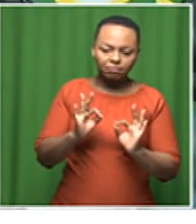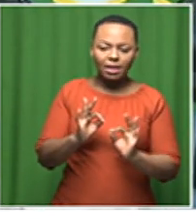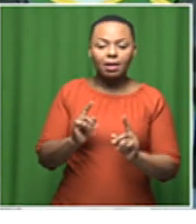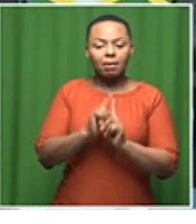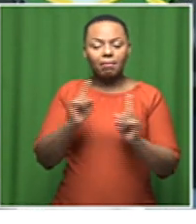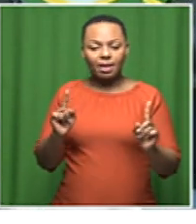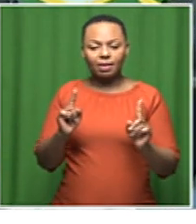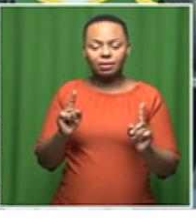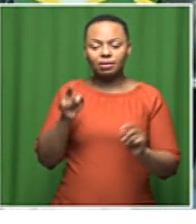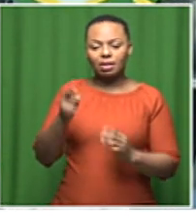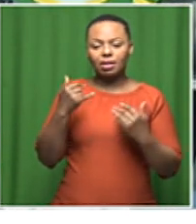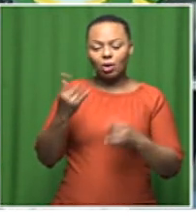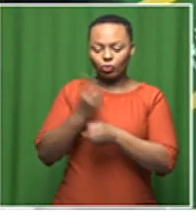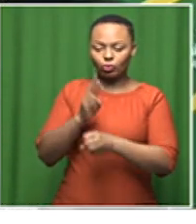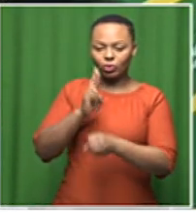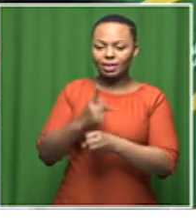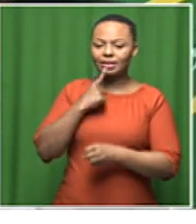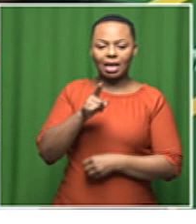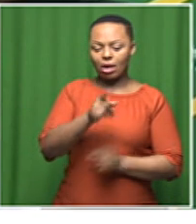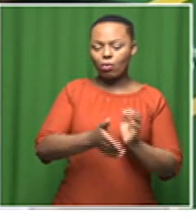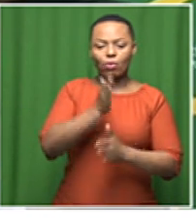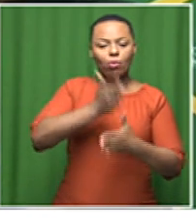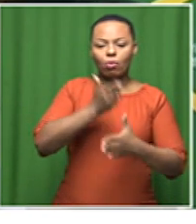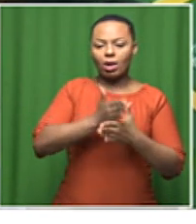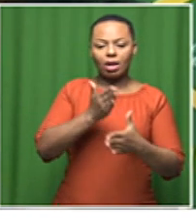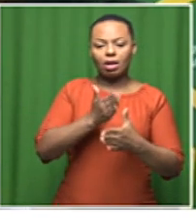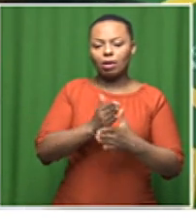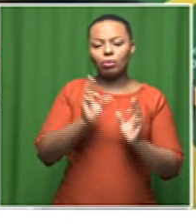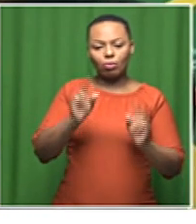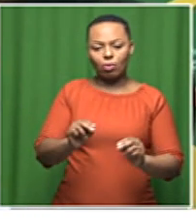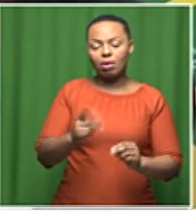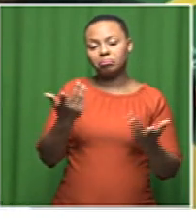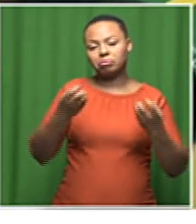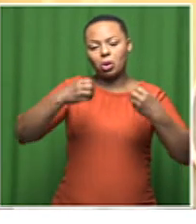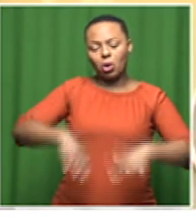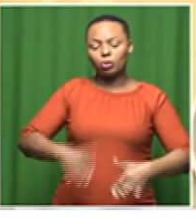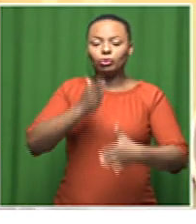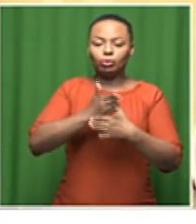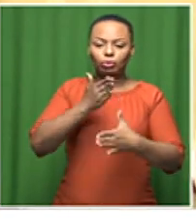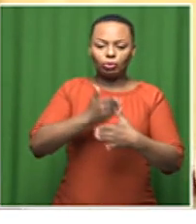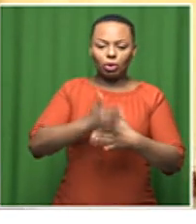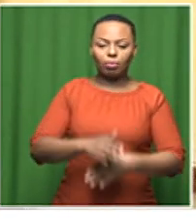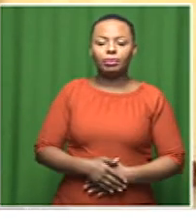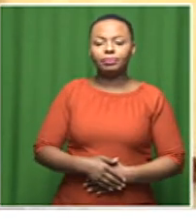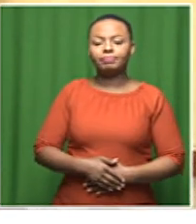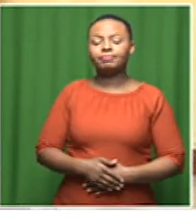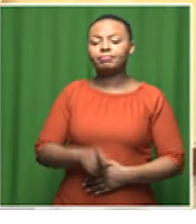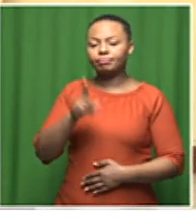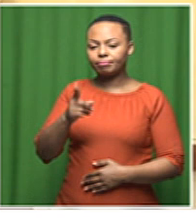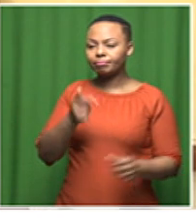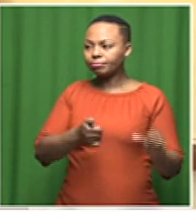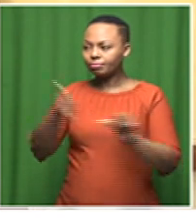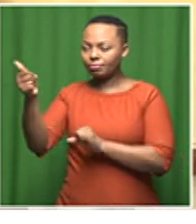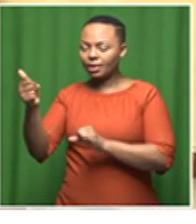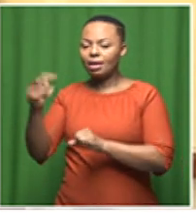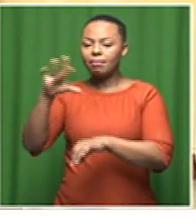to board him to say he can still work. So eventually he lost his job. Then he couldn't afford medical aid. We had to go to